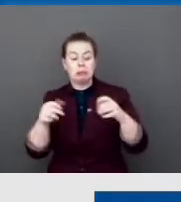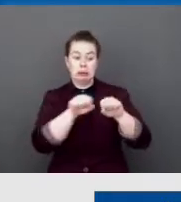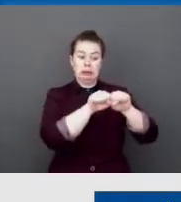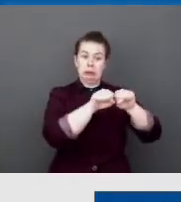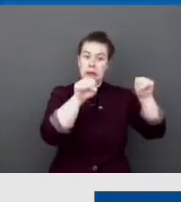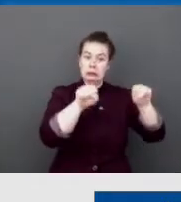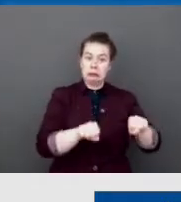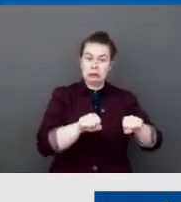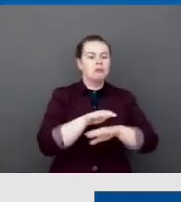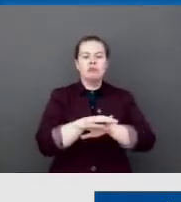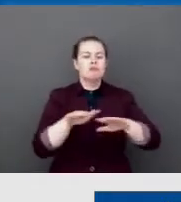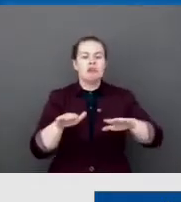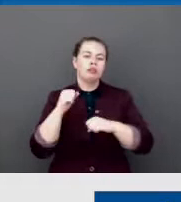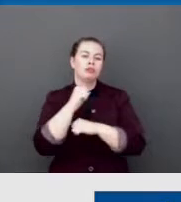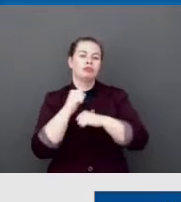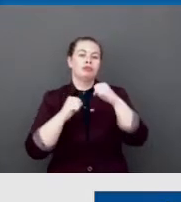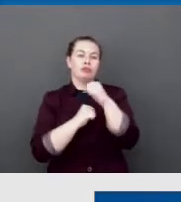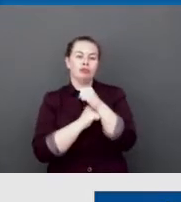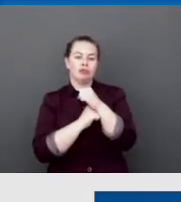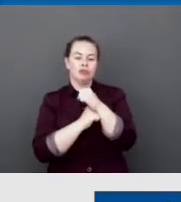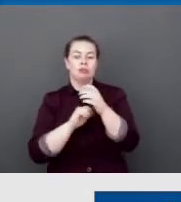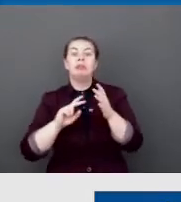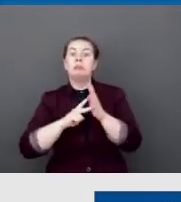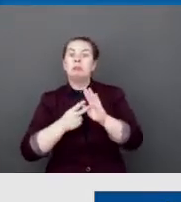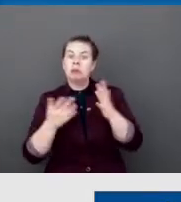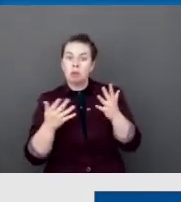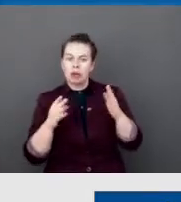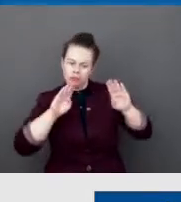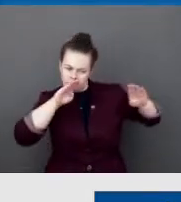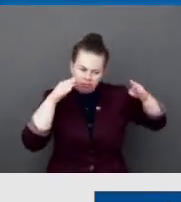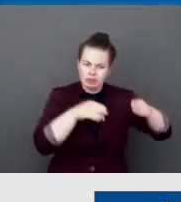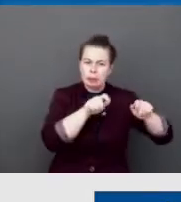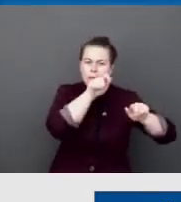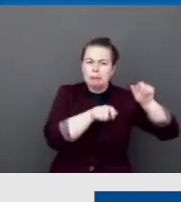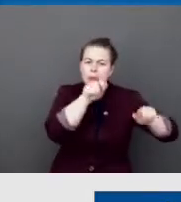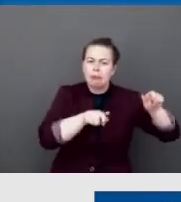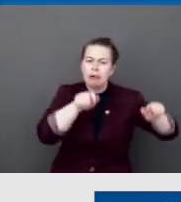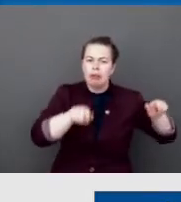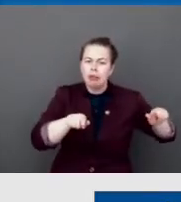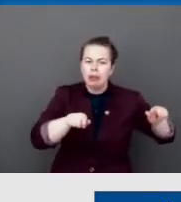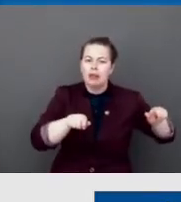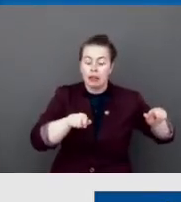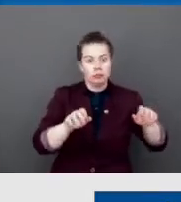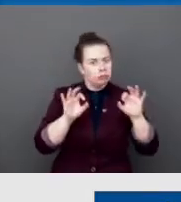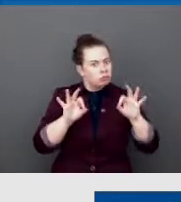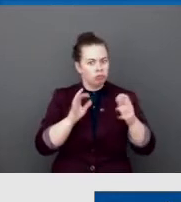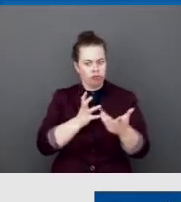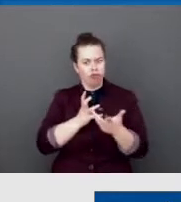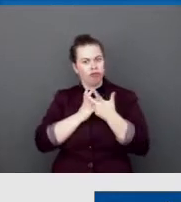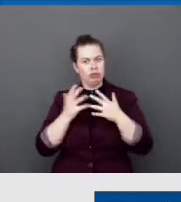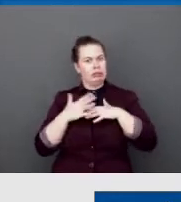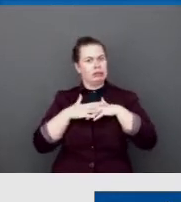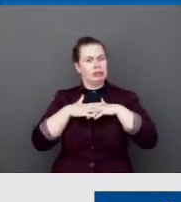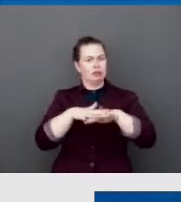around patients, not around buildings and facilities. This is ideal for an integrated care model as it brings